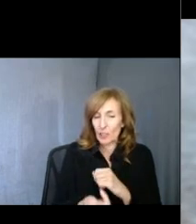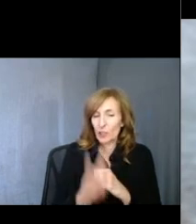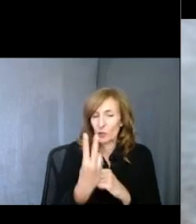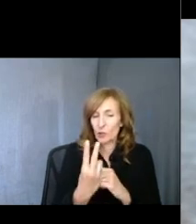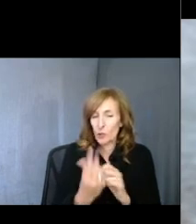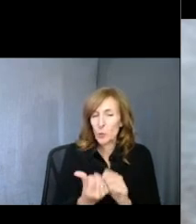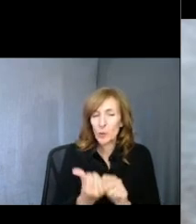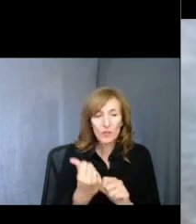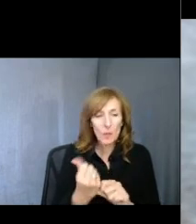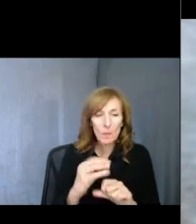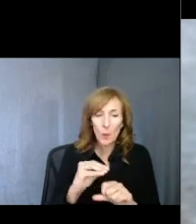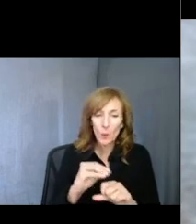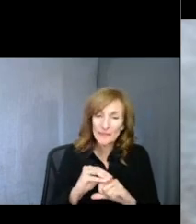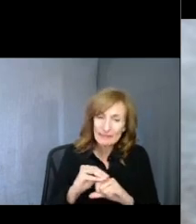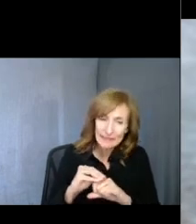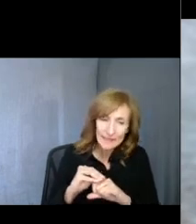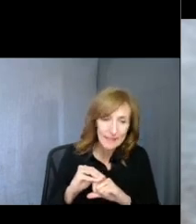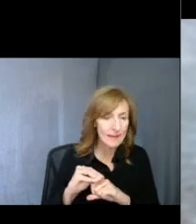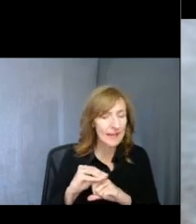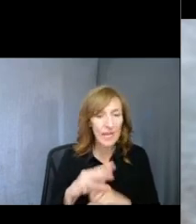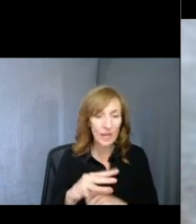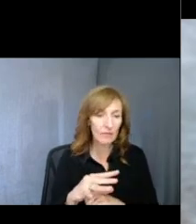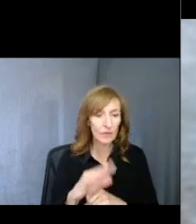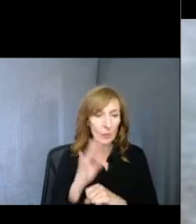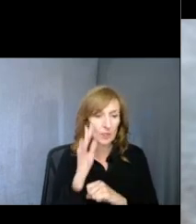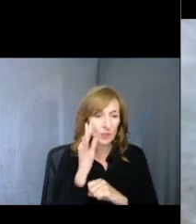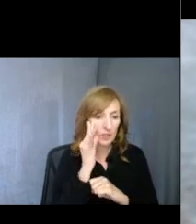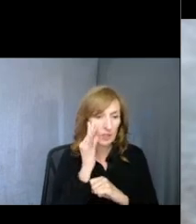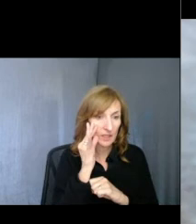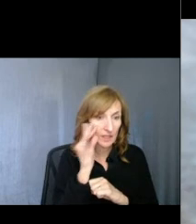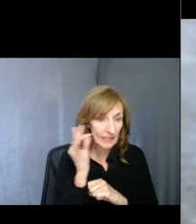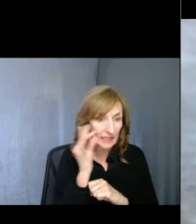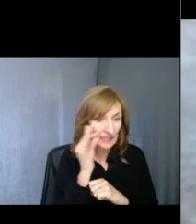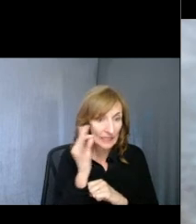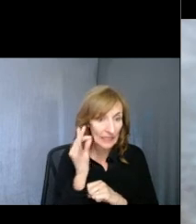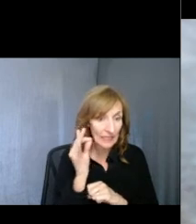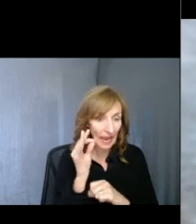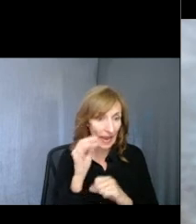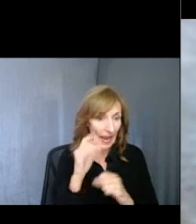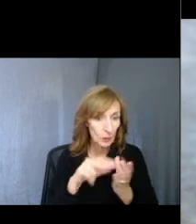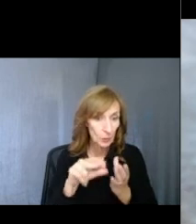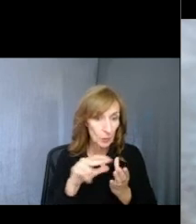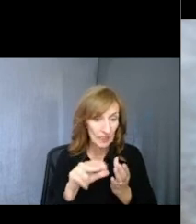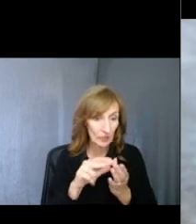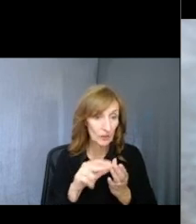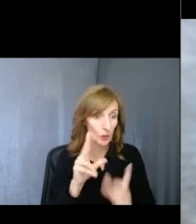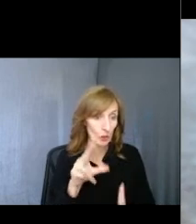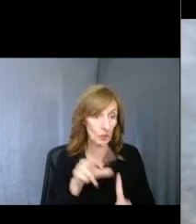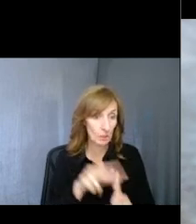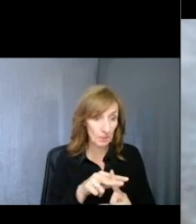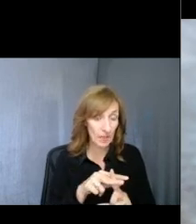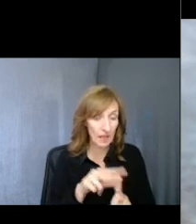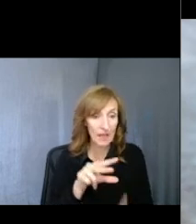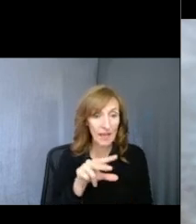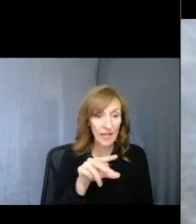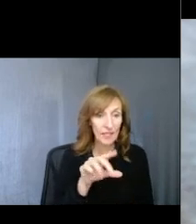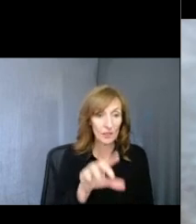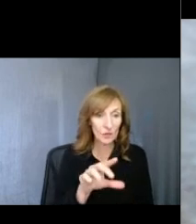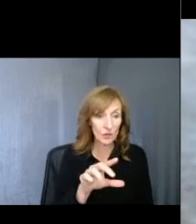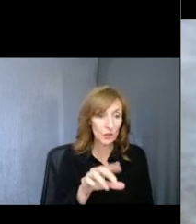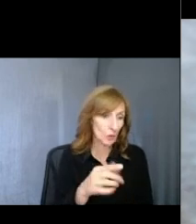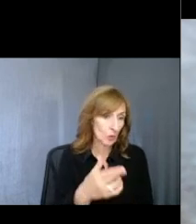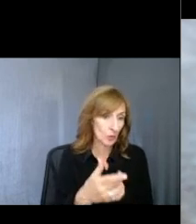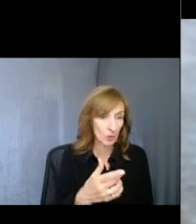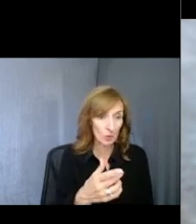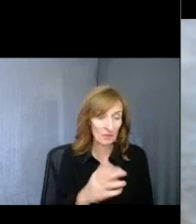influential feline things in general, of course applicable to kidney disease, would be the appetite stimulants. So like